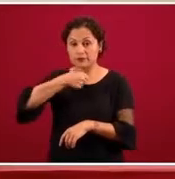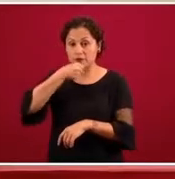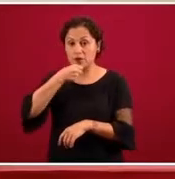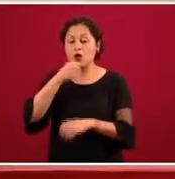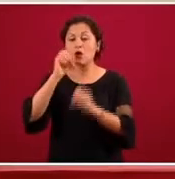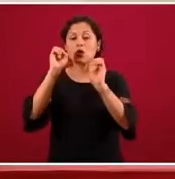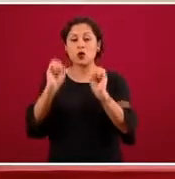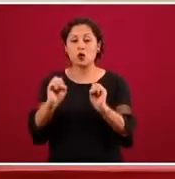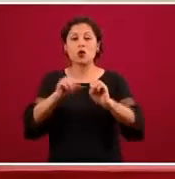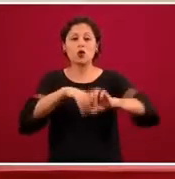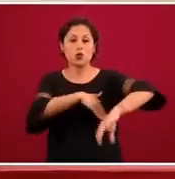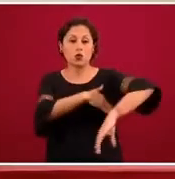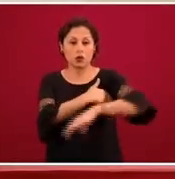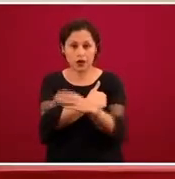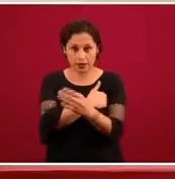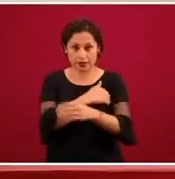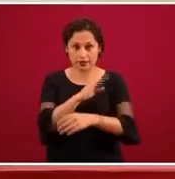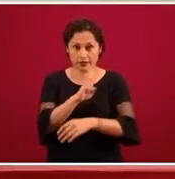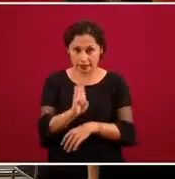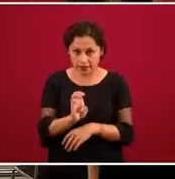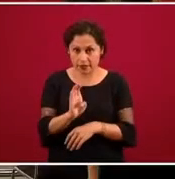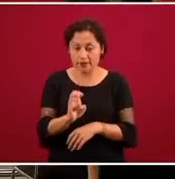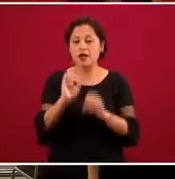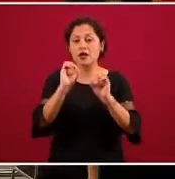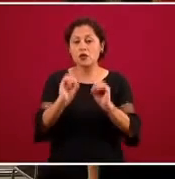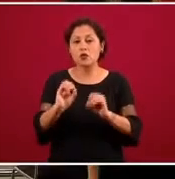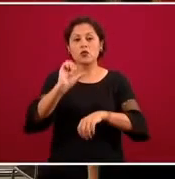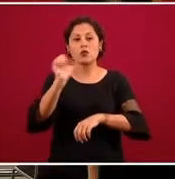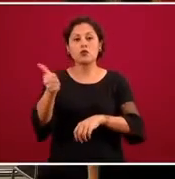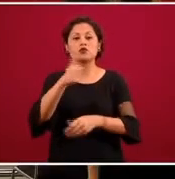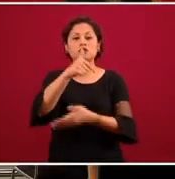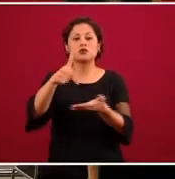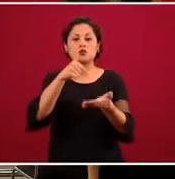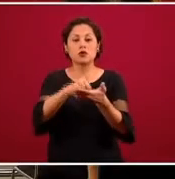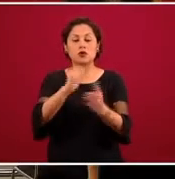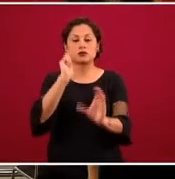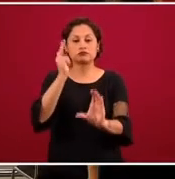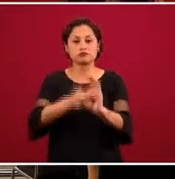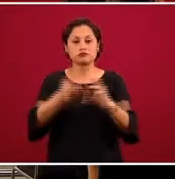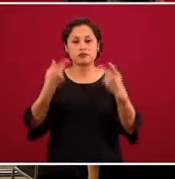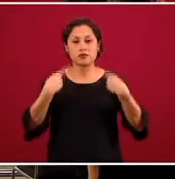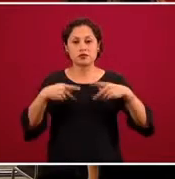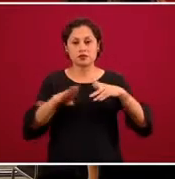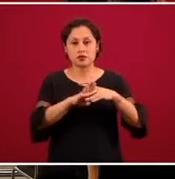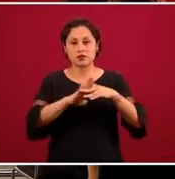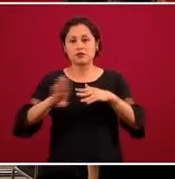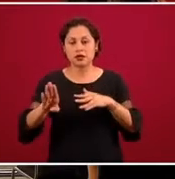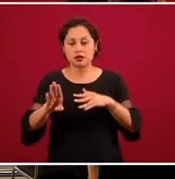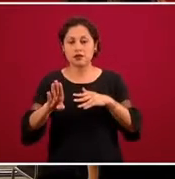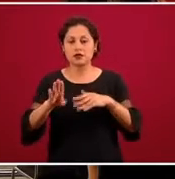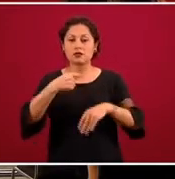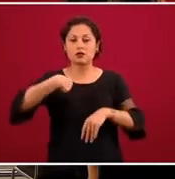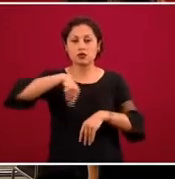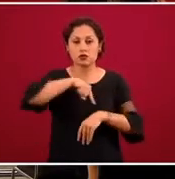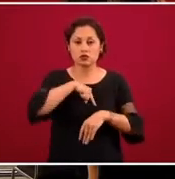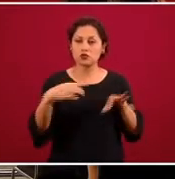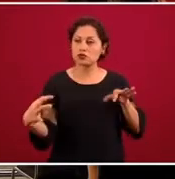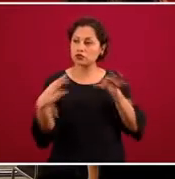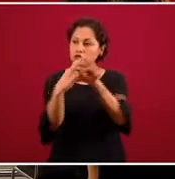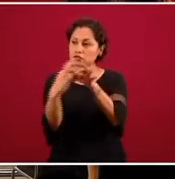example, homes for the elderly or childcare facilities or migrant attention